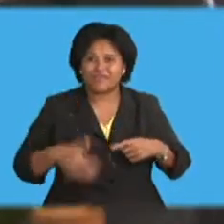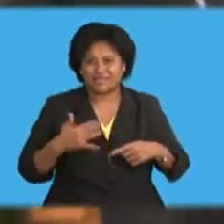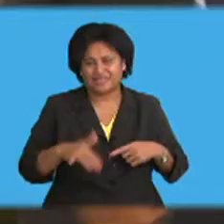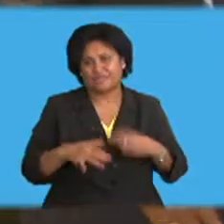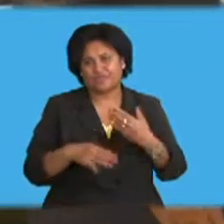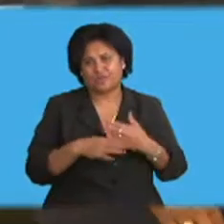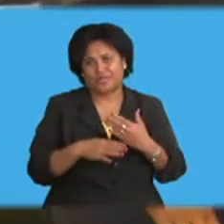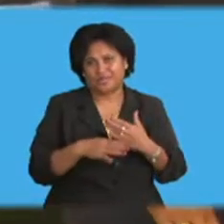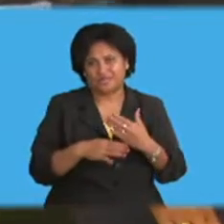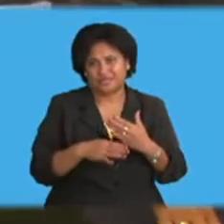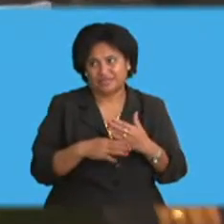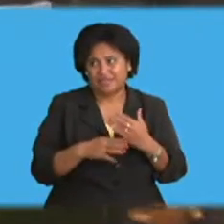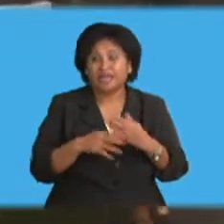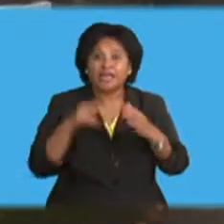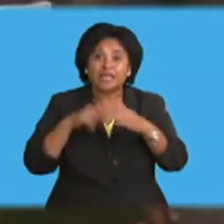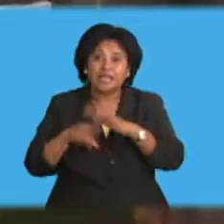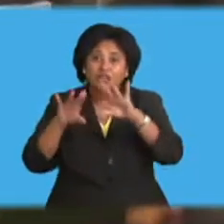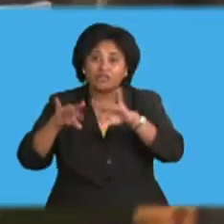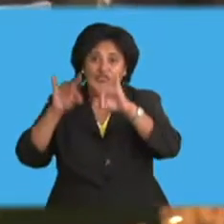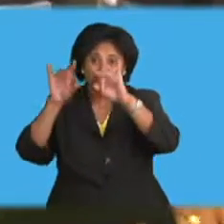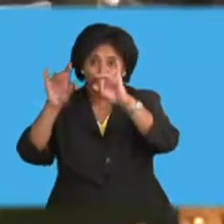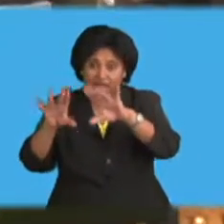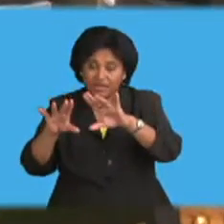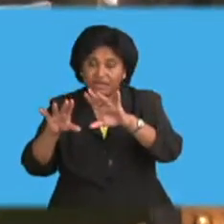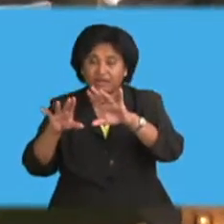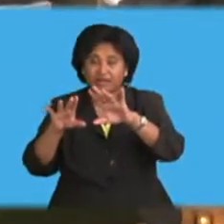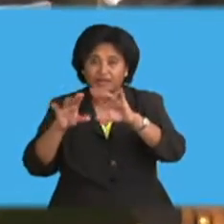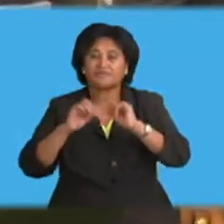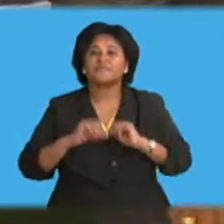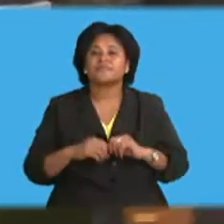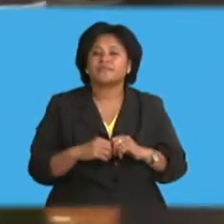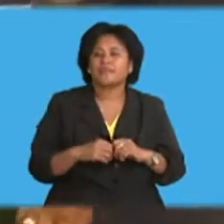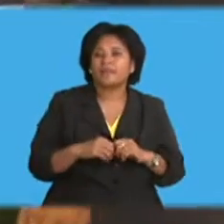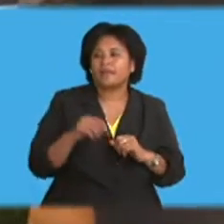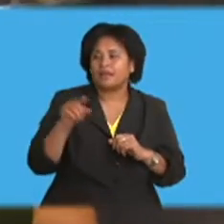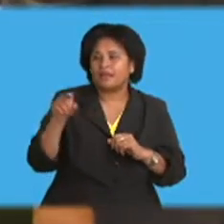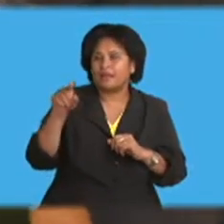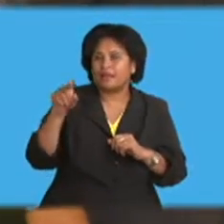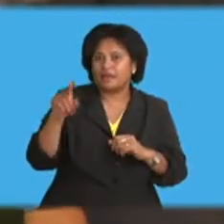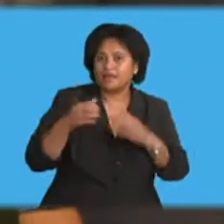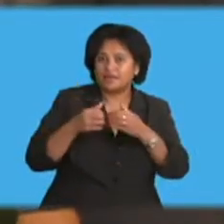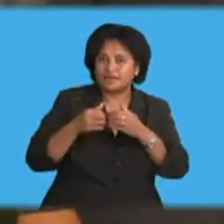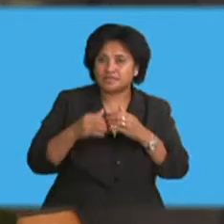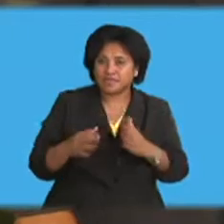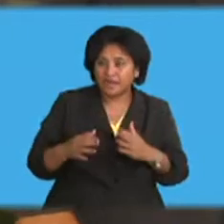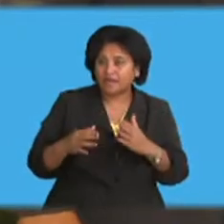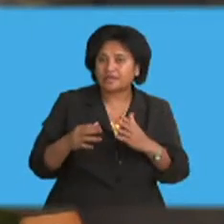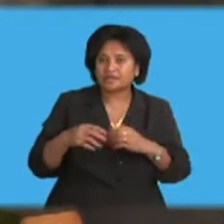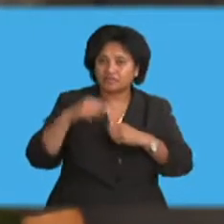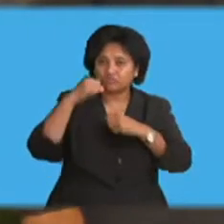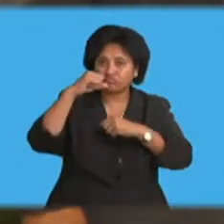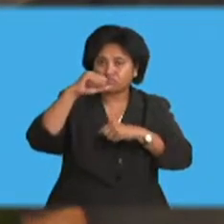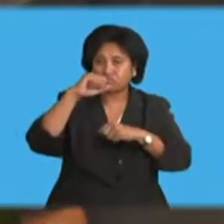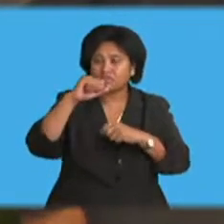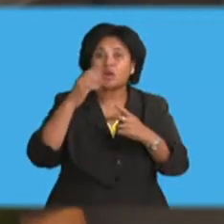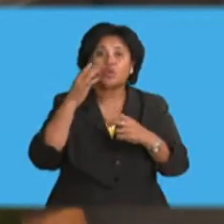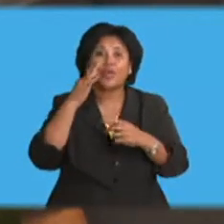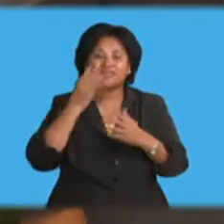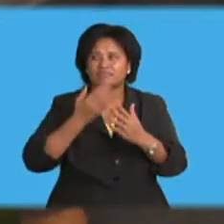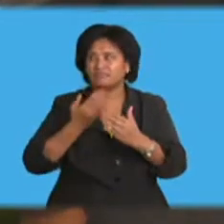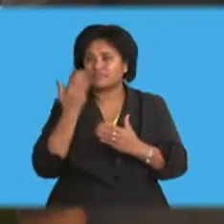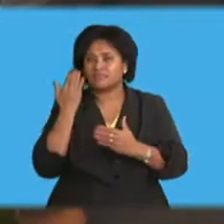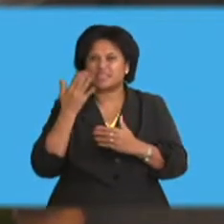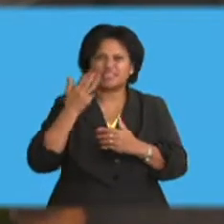Speaker. In Australia, they started on their campaign way back to the